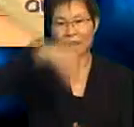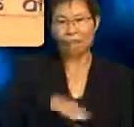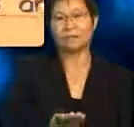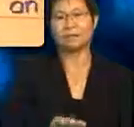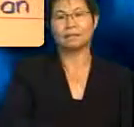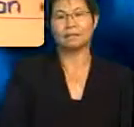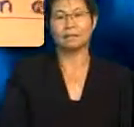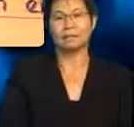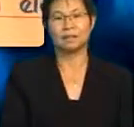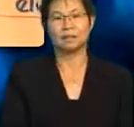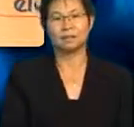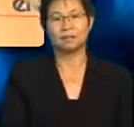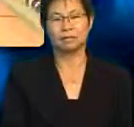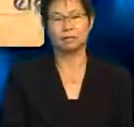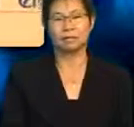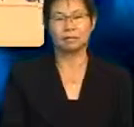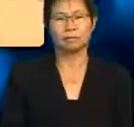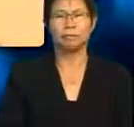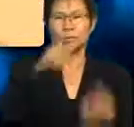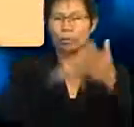Yes, an elephant.